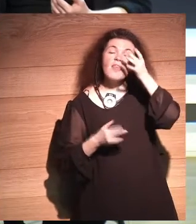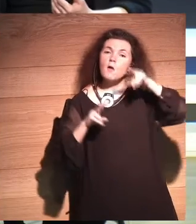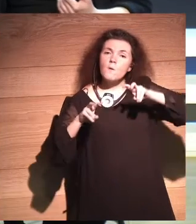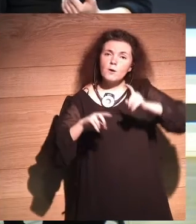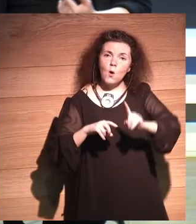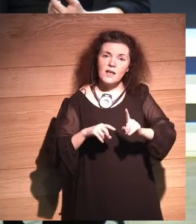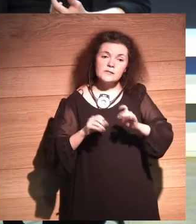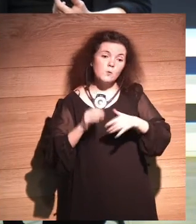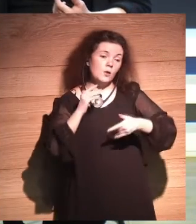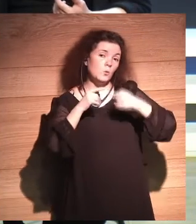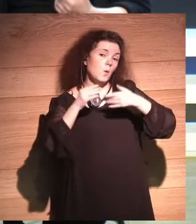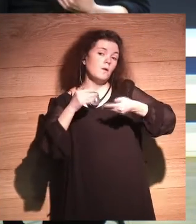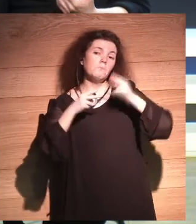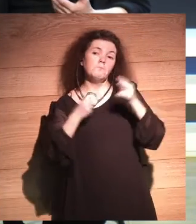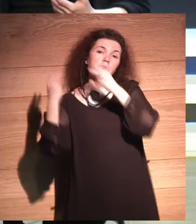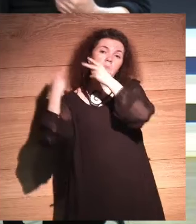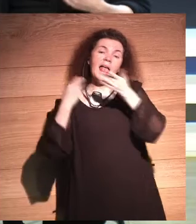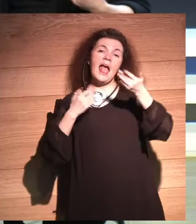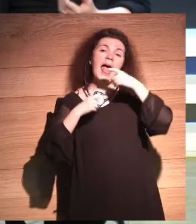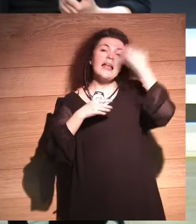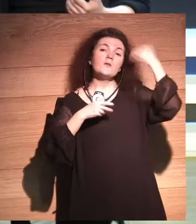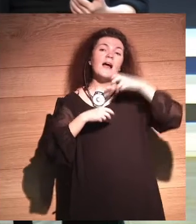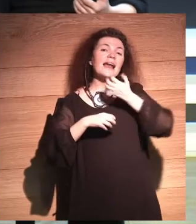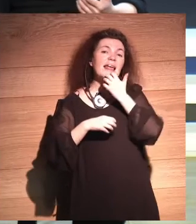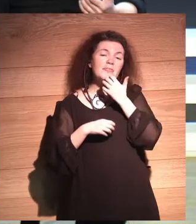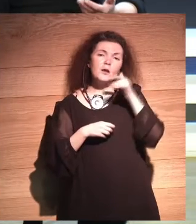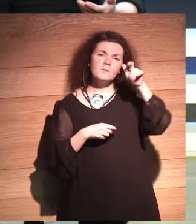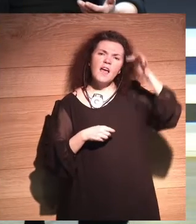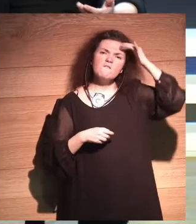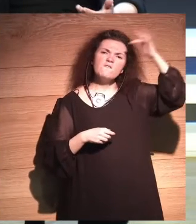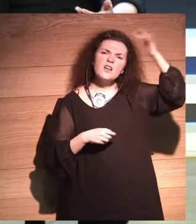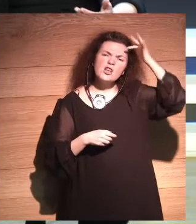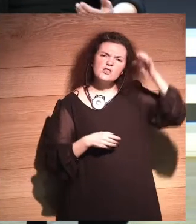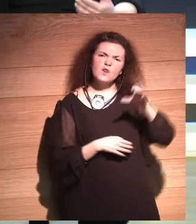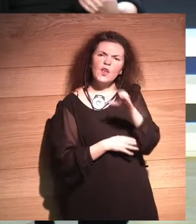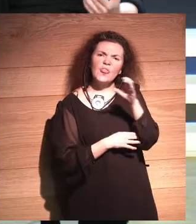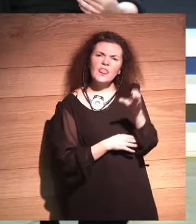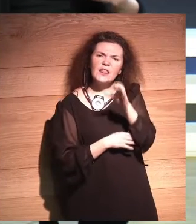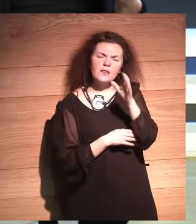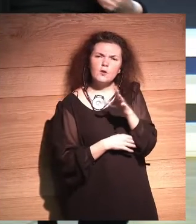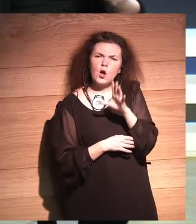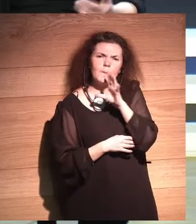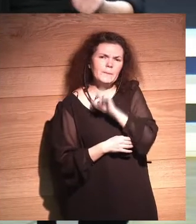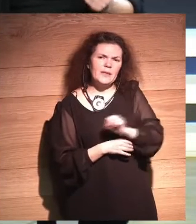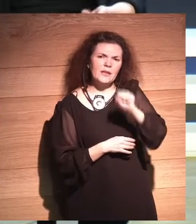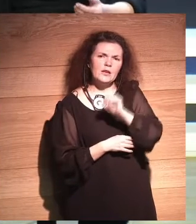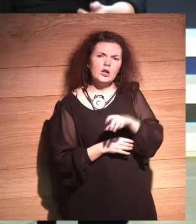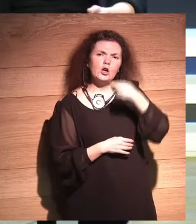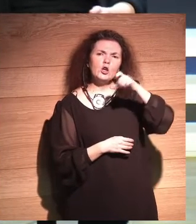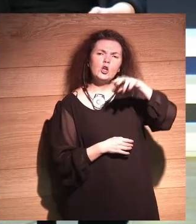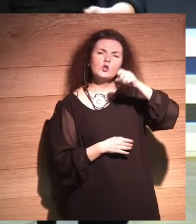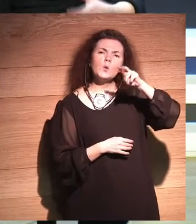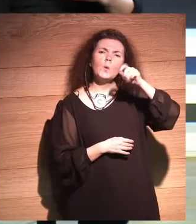wonderful work by a philosopher and political scientist by the name of Josh Ober, who writes about why was Athens